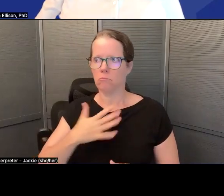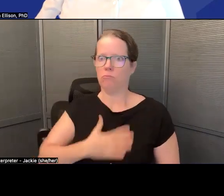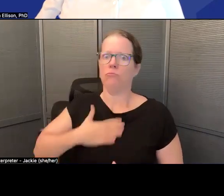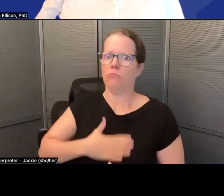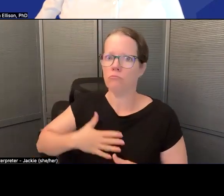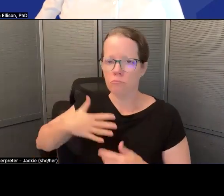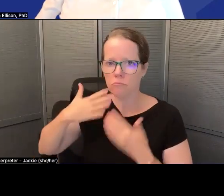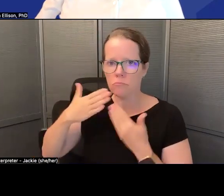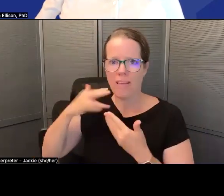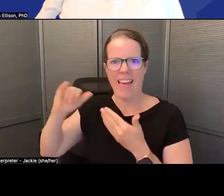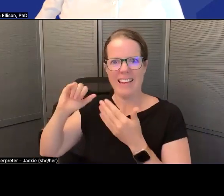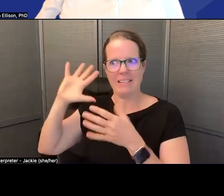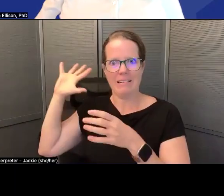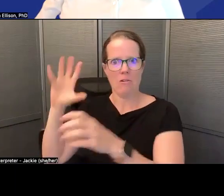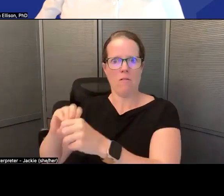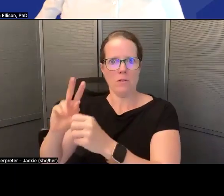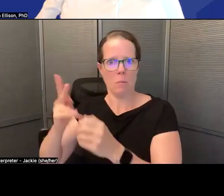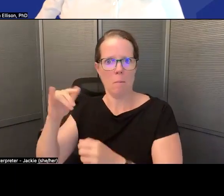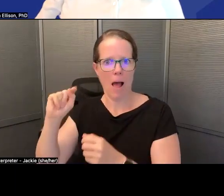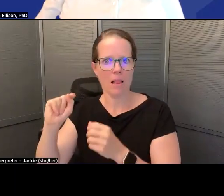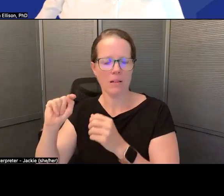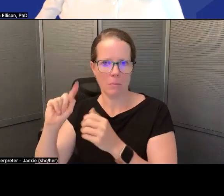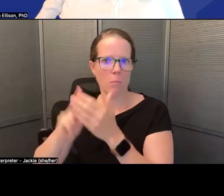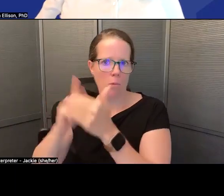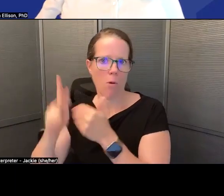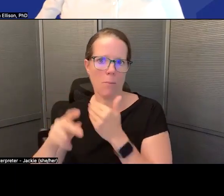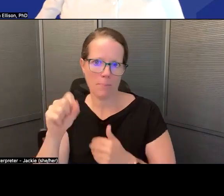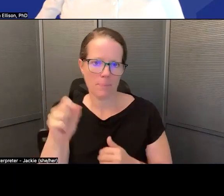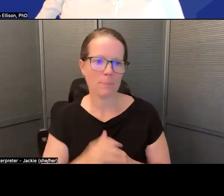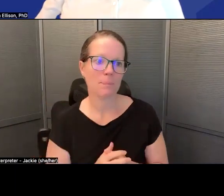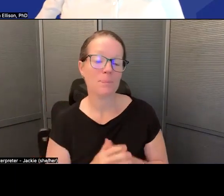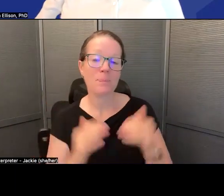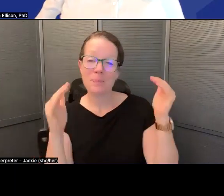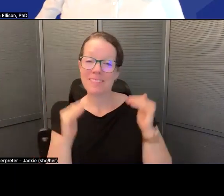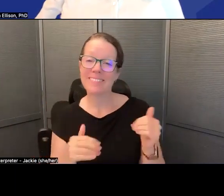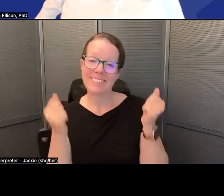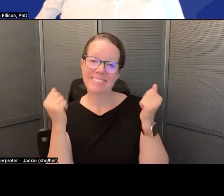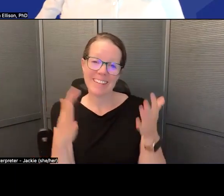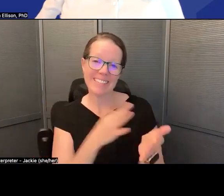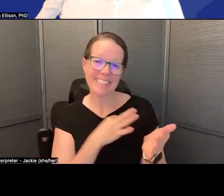The many staff noted appreciation for the trainers. I'm just saying that out loud